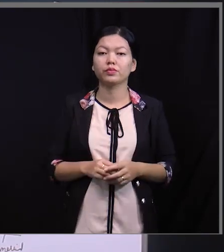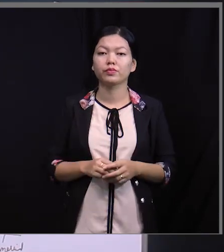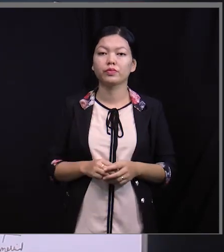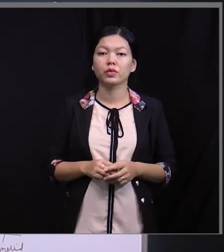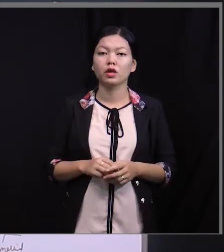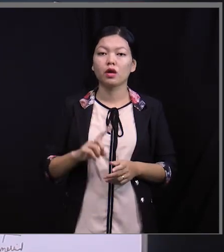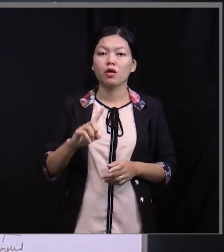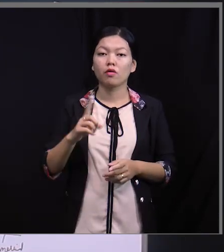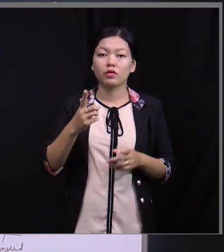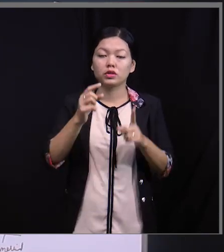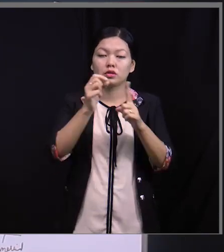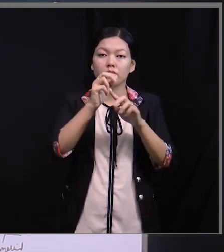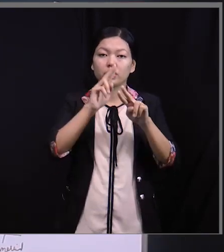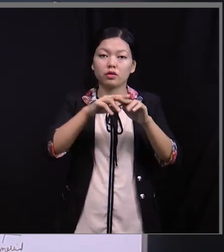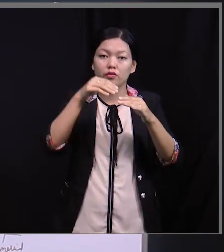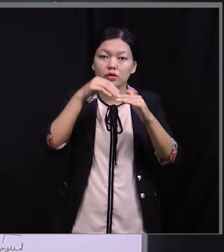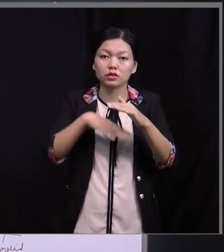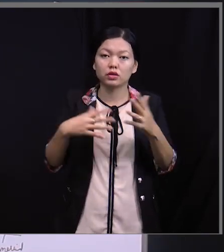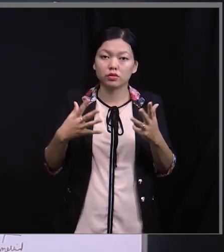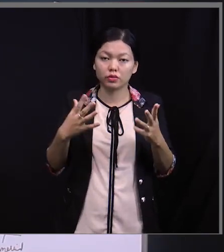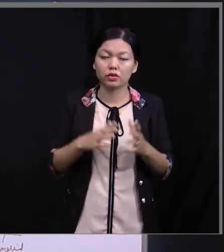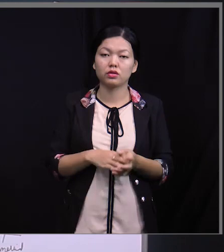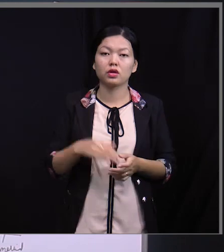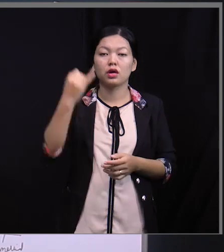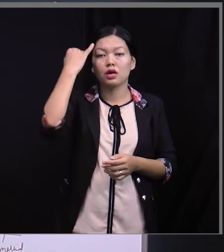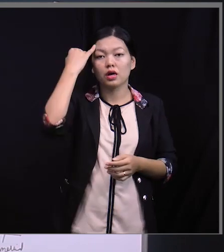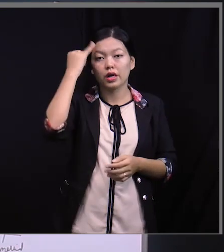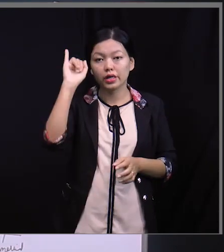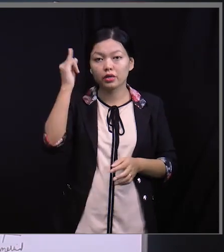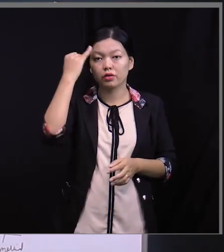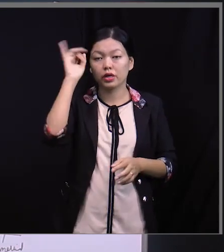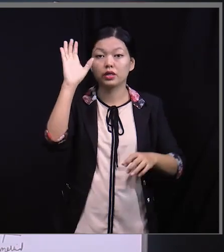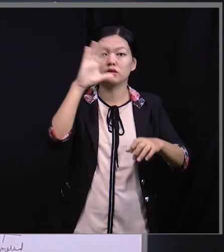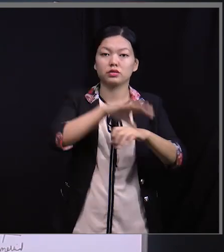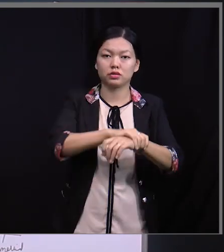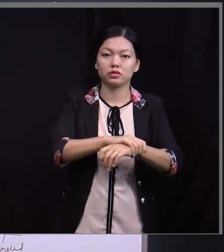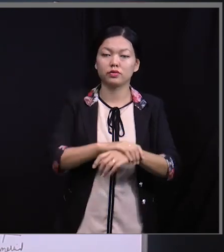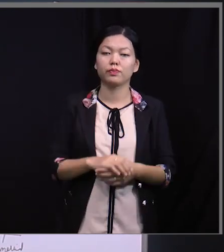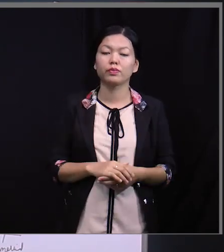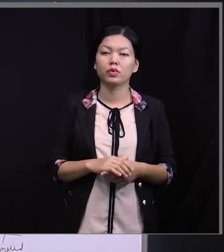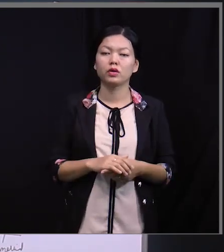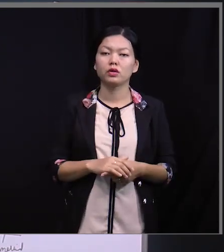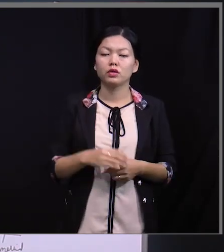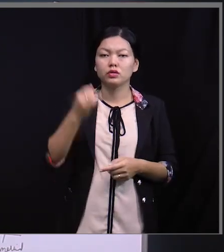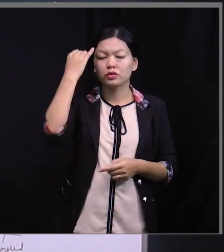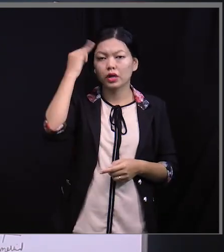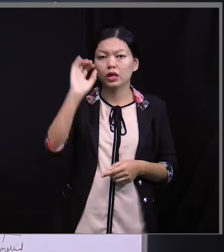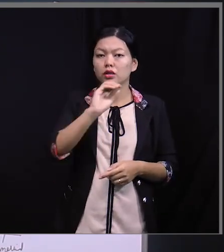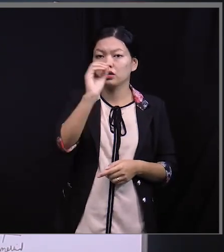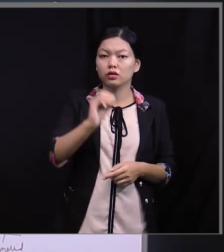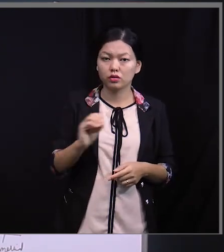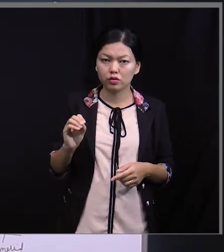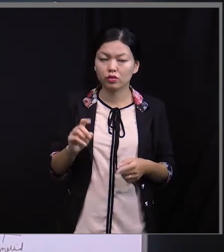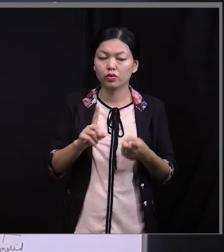is investigating an idea or discovering an idea. Without an idea, an entrepreneur cannot create a product or